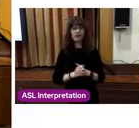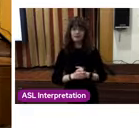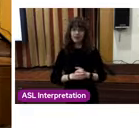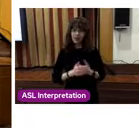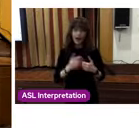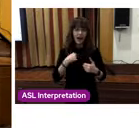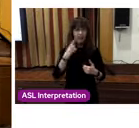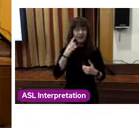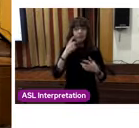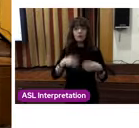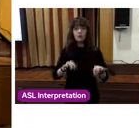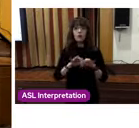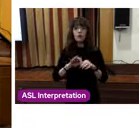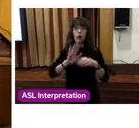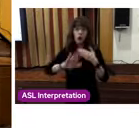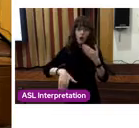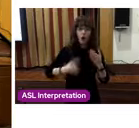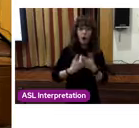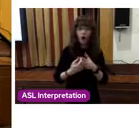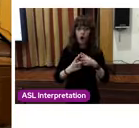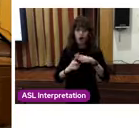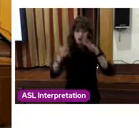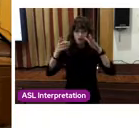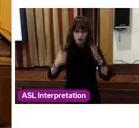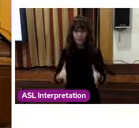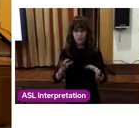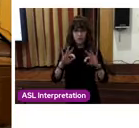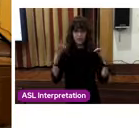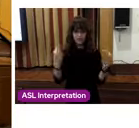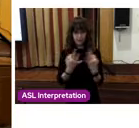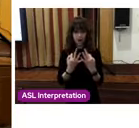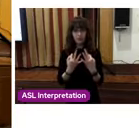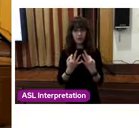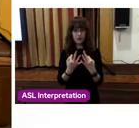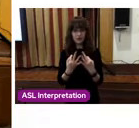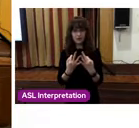exclusionary policy only applies to Mexican, Guatemalan,